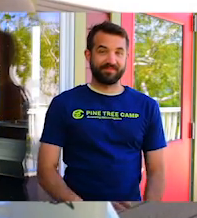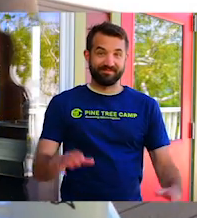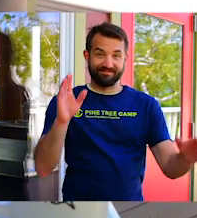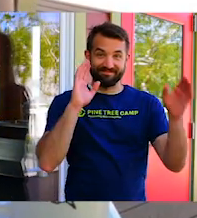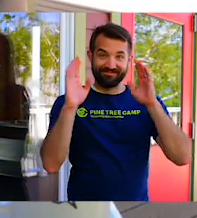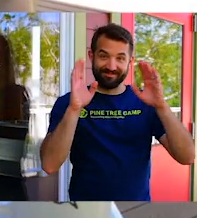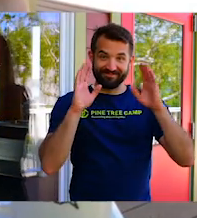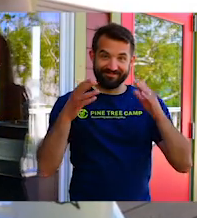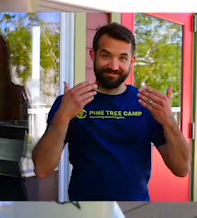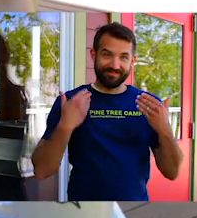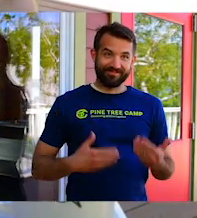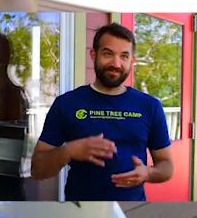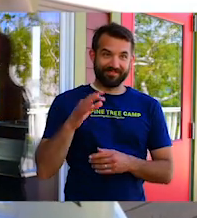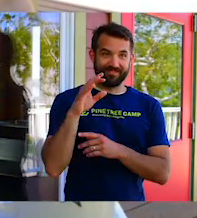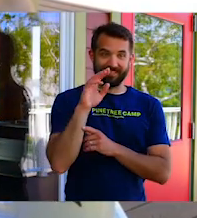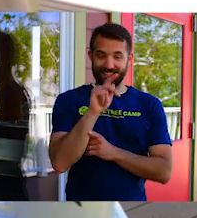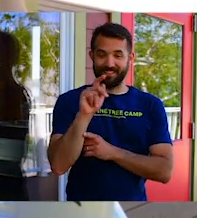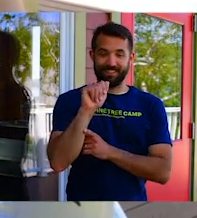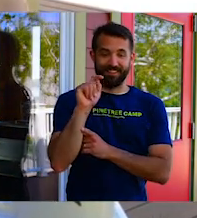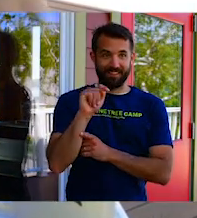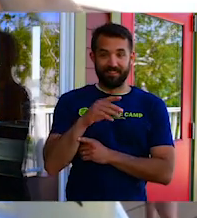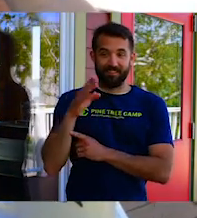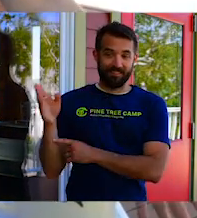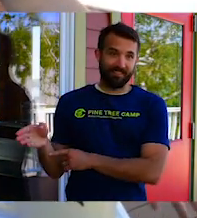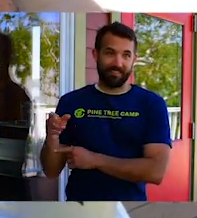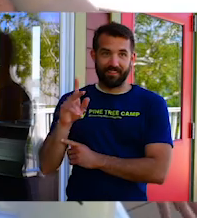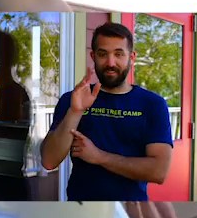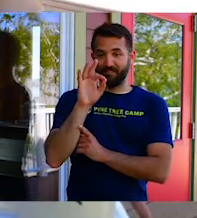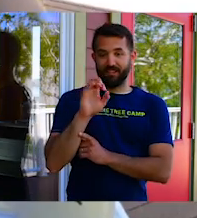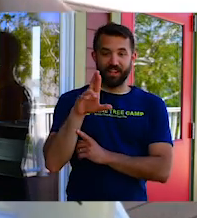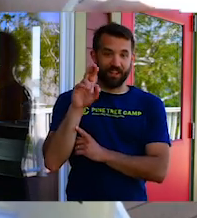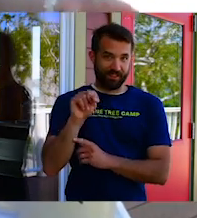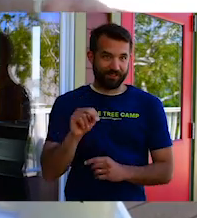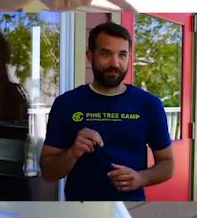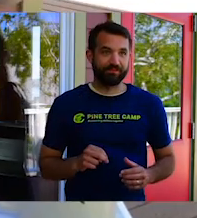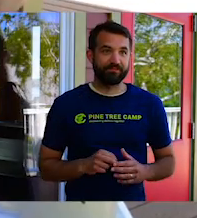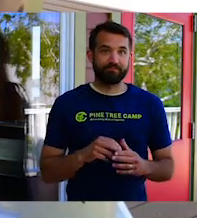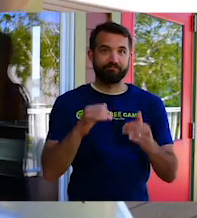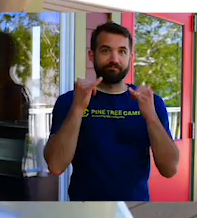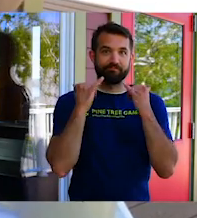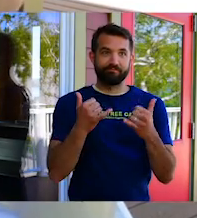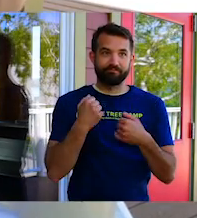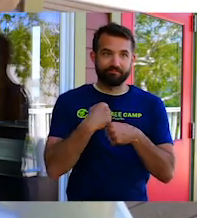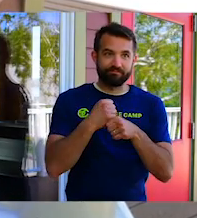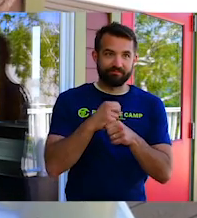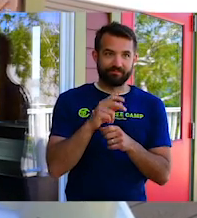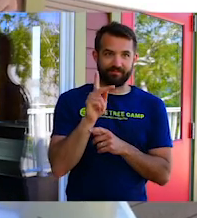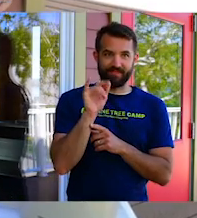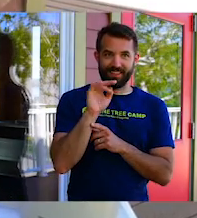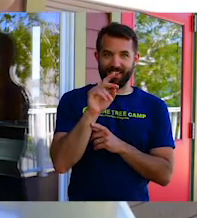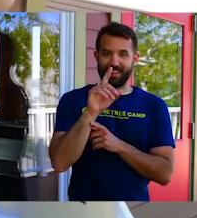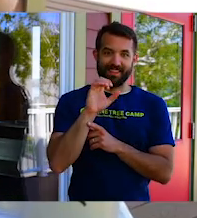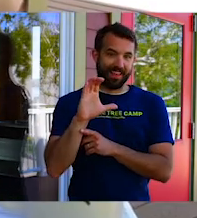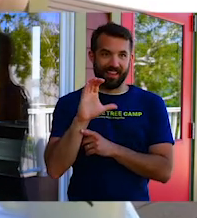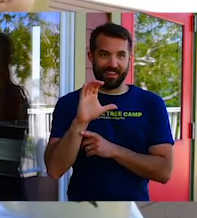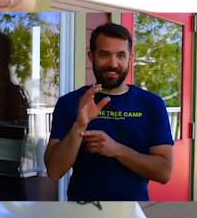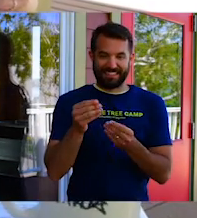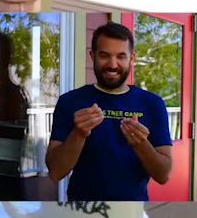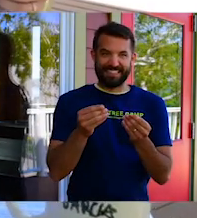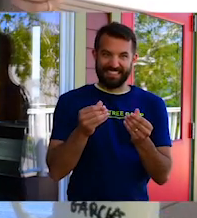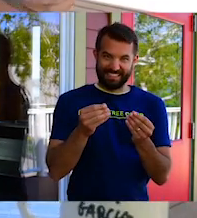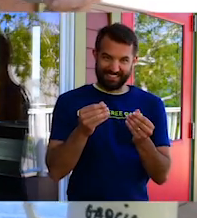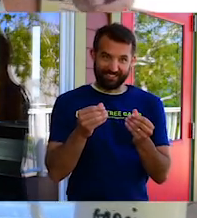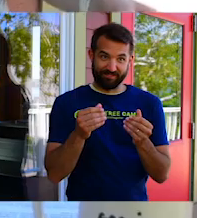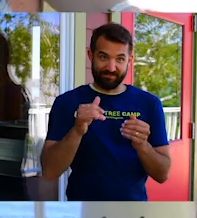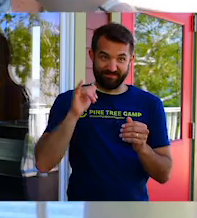everyone, I'm Kat. I'm Fern. And today we're going to be making kinetic sand. And this isn't just any kinetic sand, it's using sand from Pine Tree Camp's